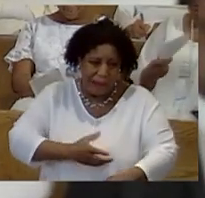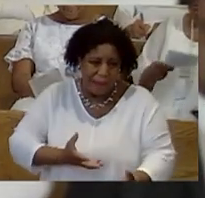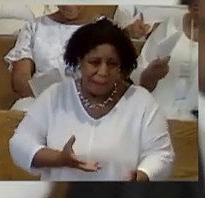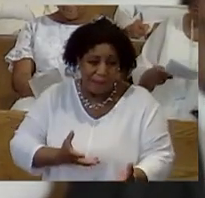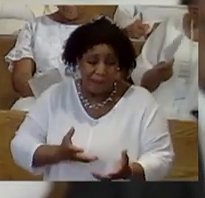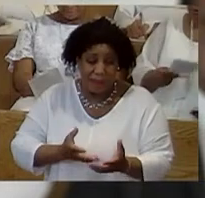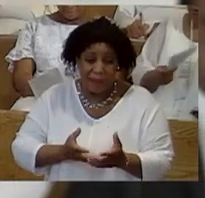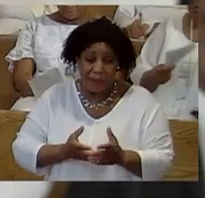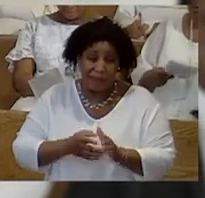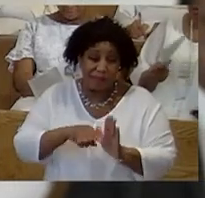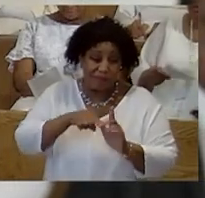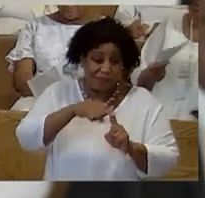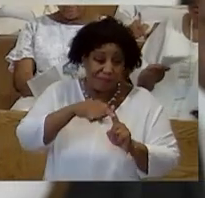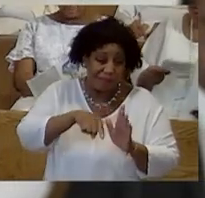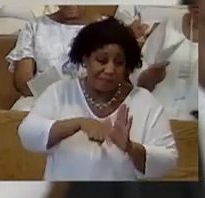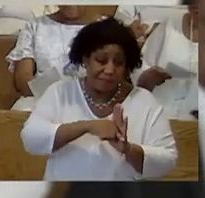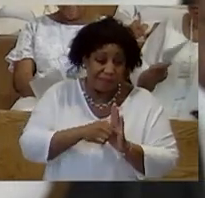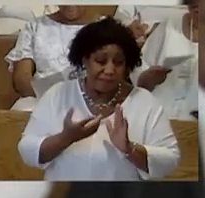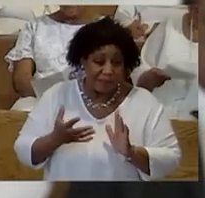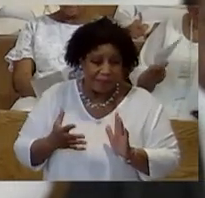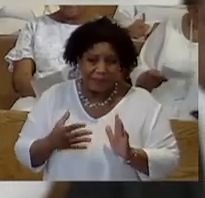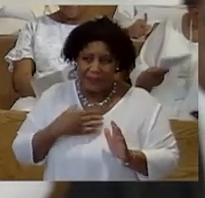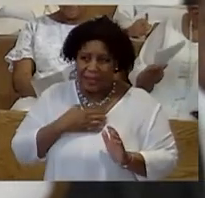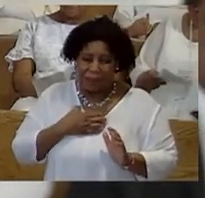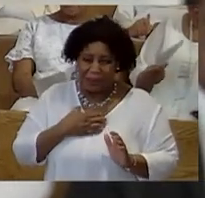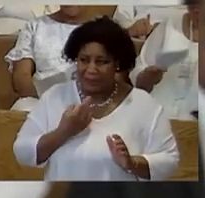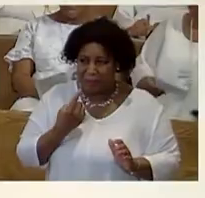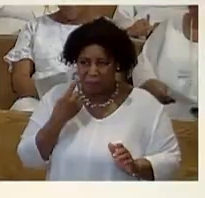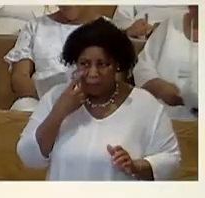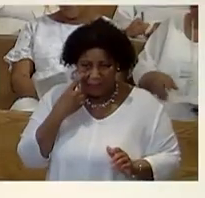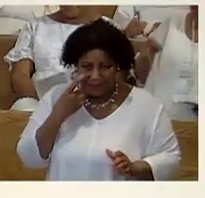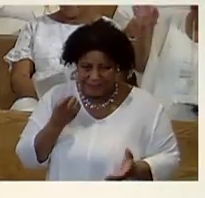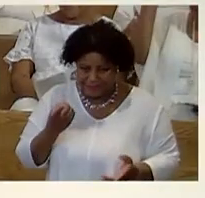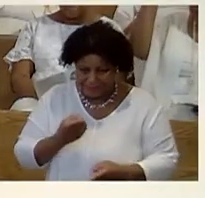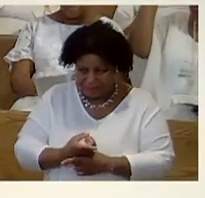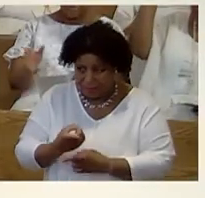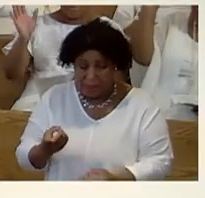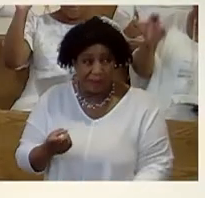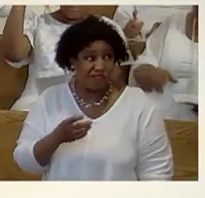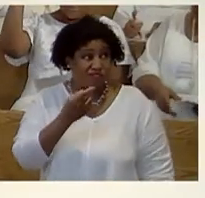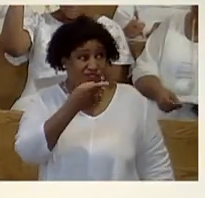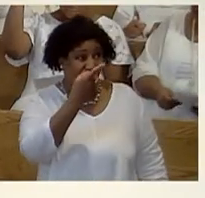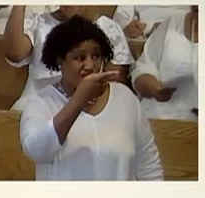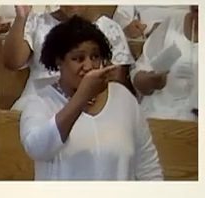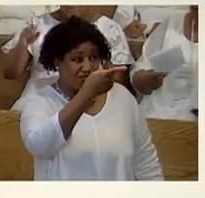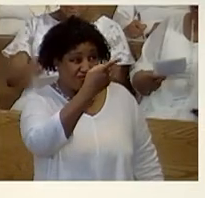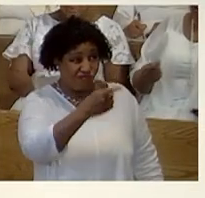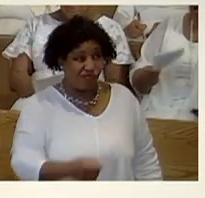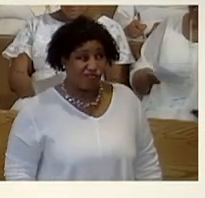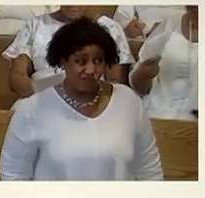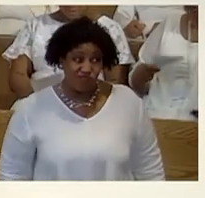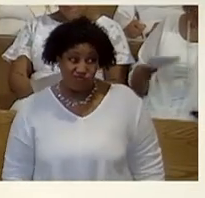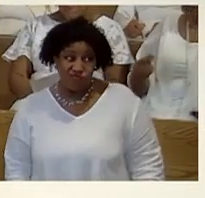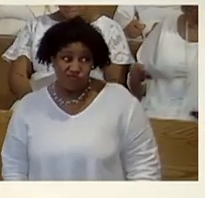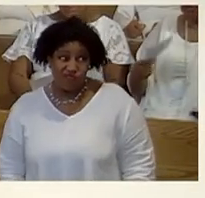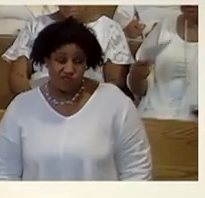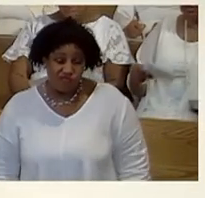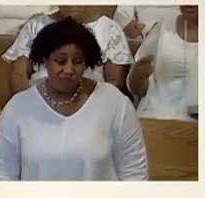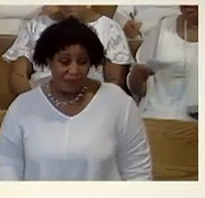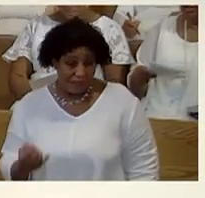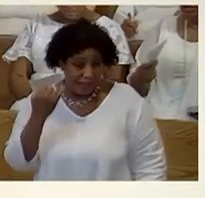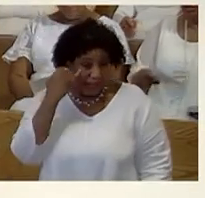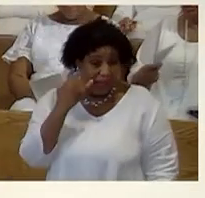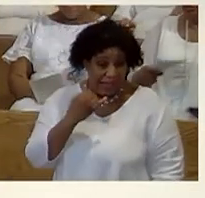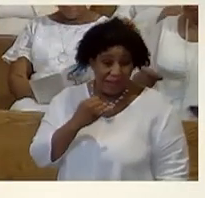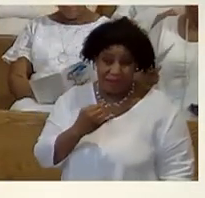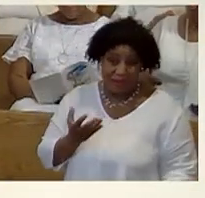up and some down. I wish I had a witness somewhere in the room that says, Reverend, I know you're right. And if you have not been there, you